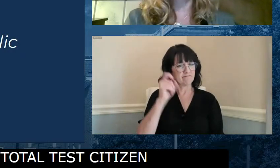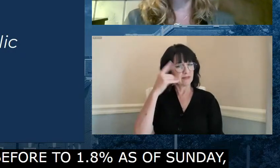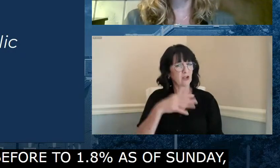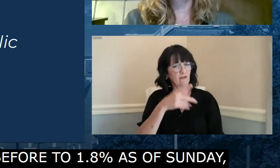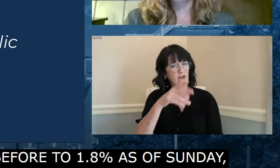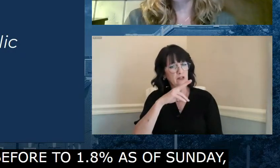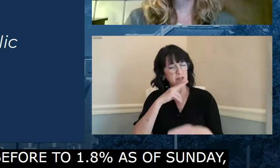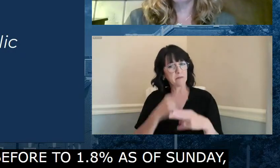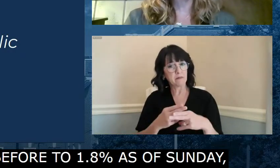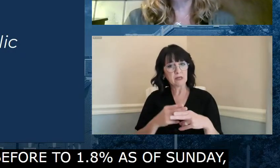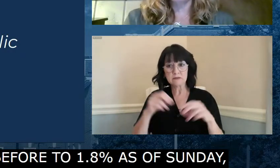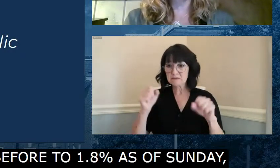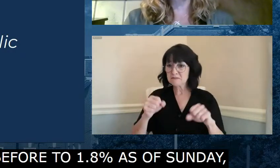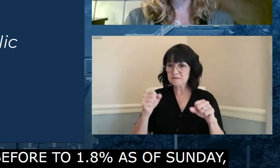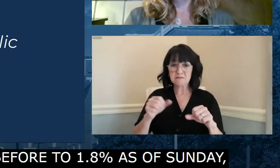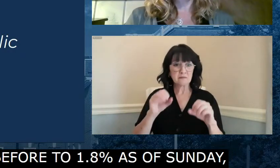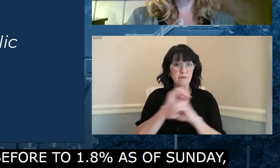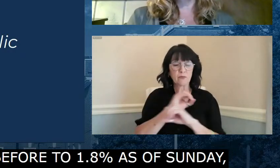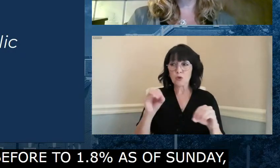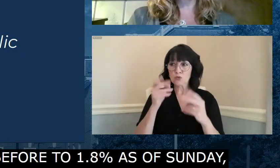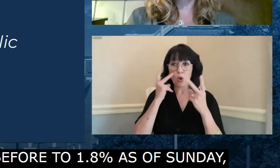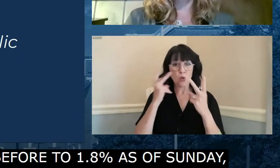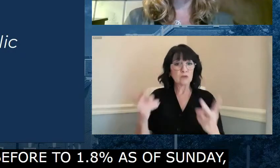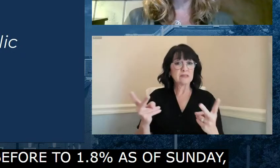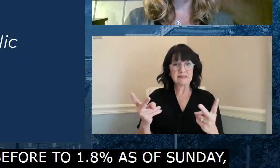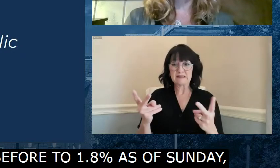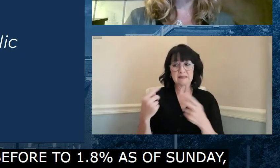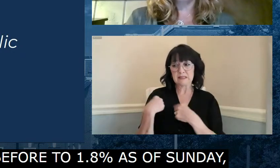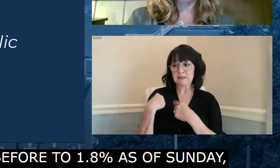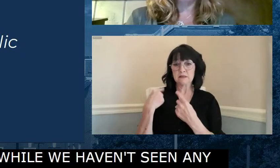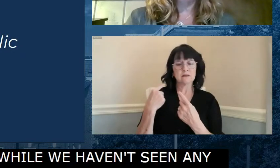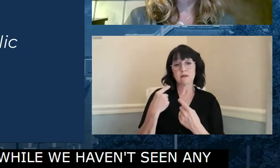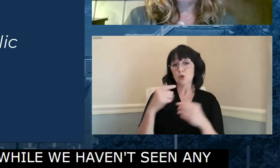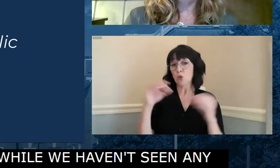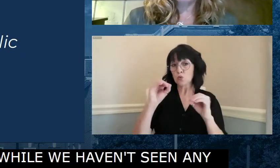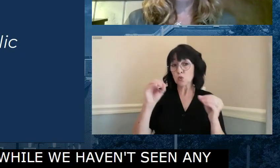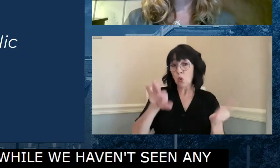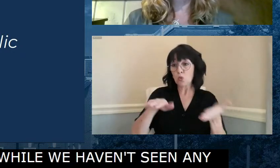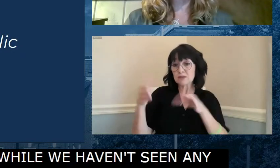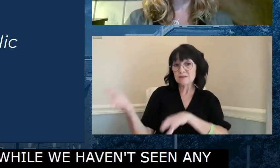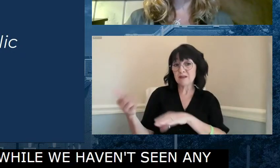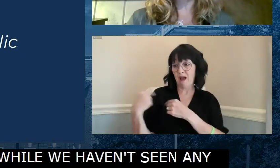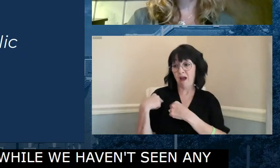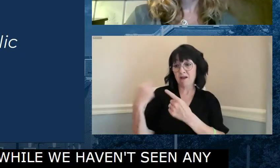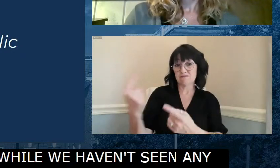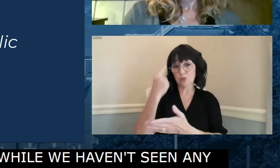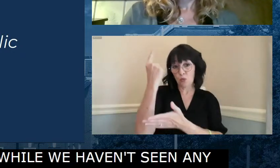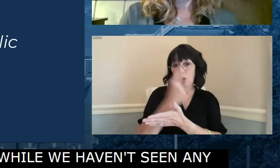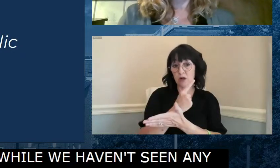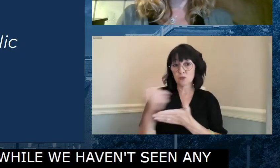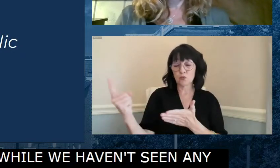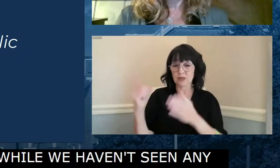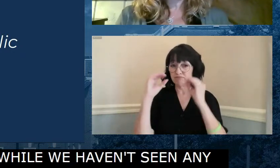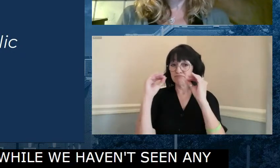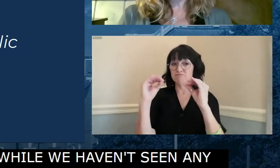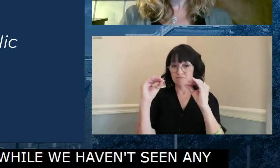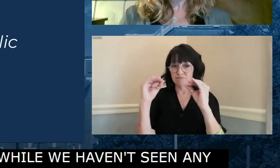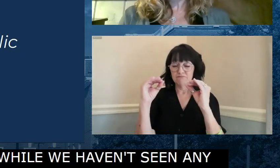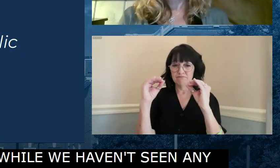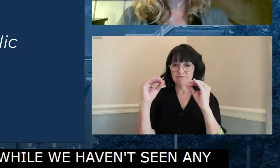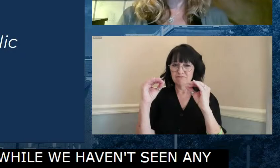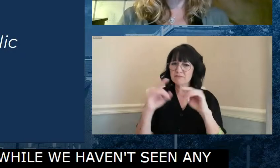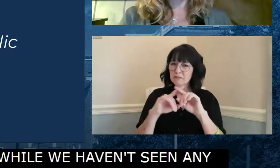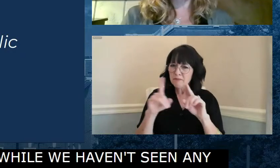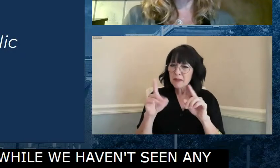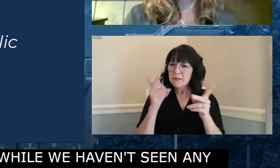haven't seen any new COVID-related deaths in at least a week, which is great, our hospitalization numbers have